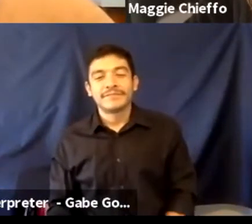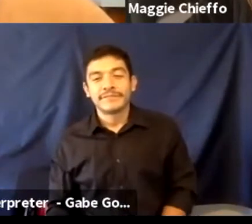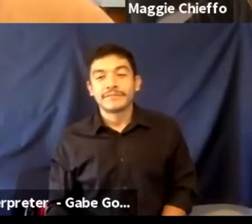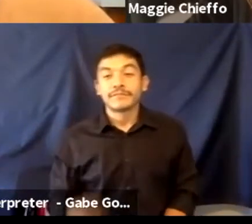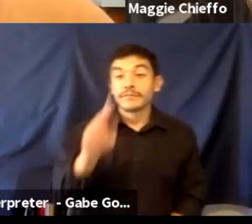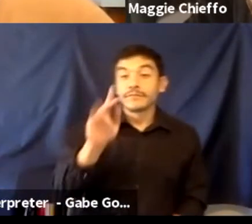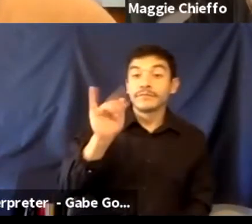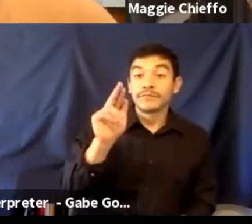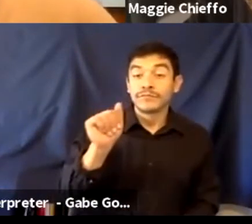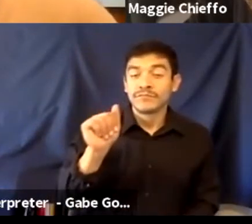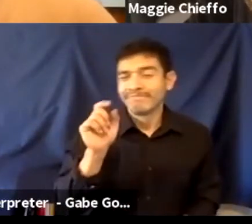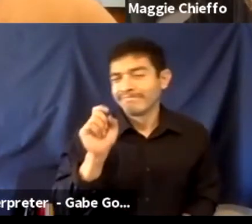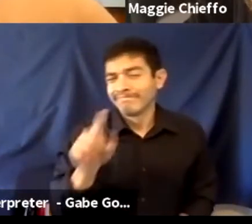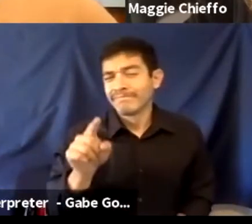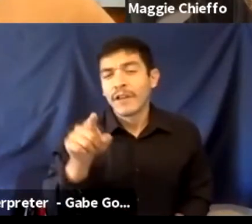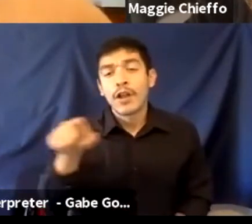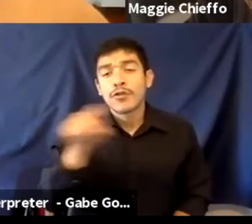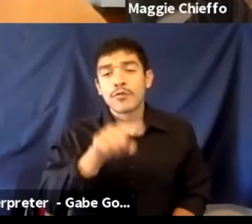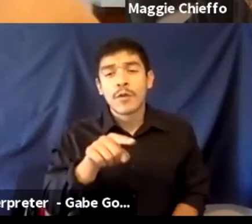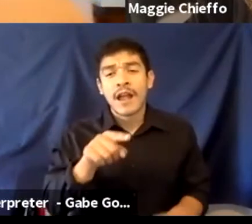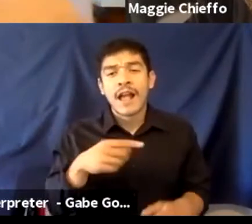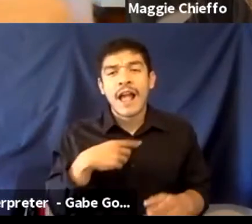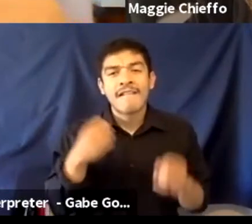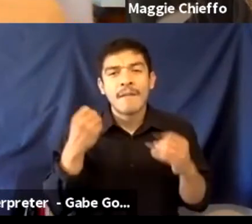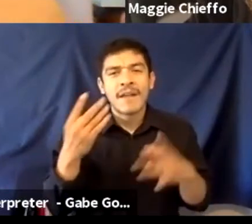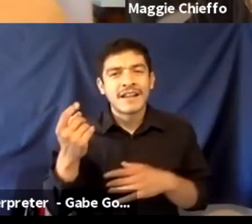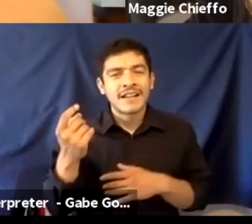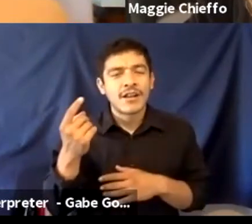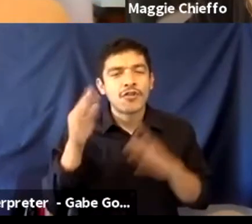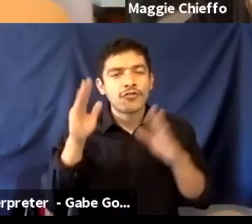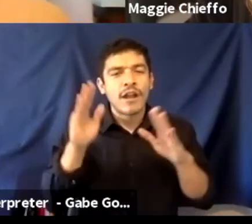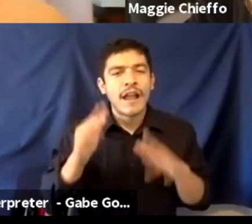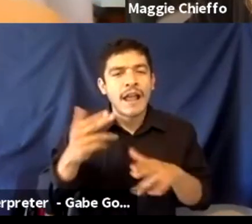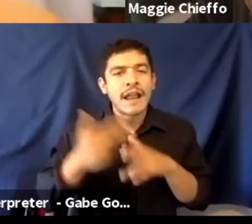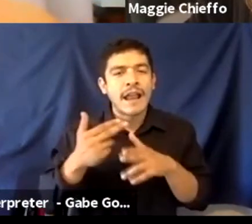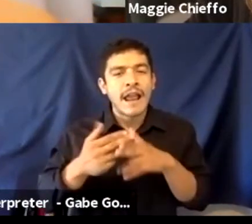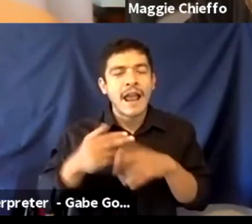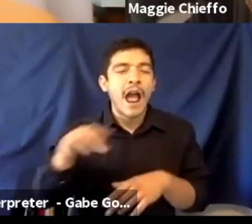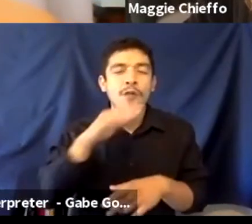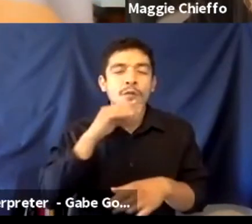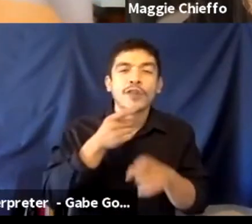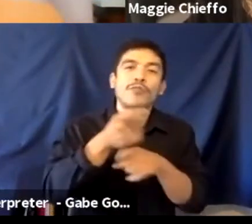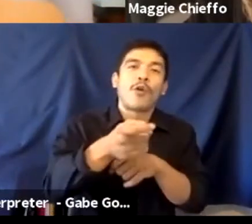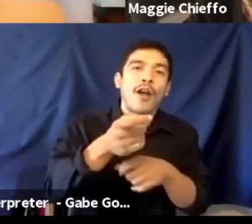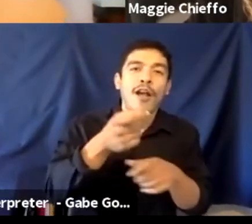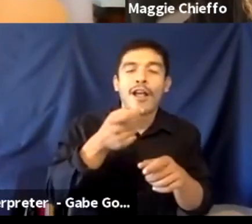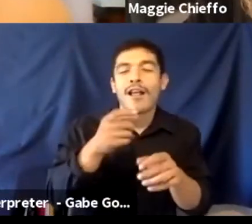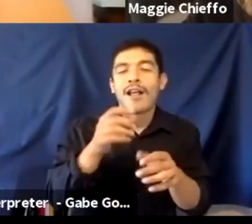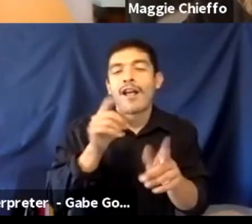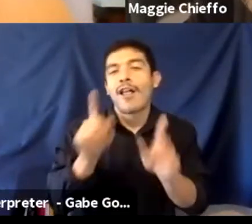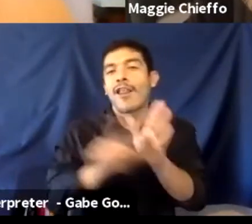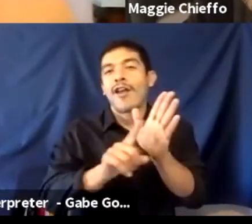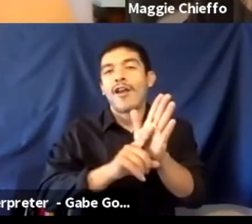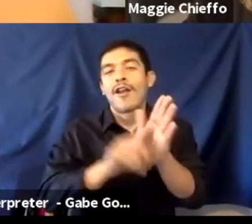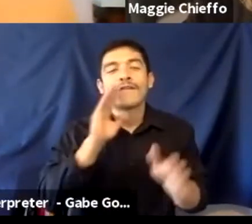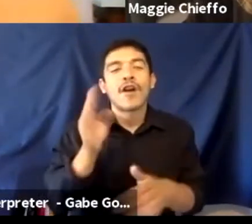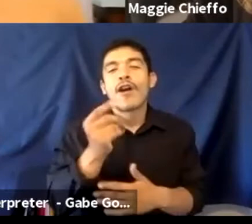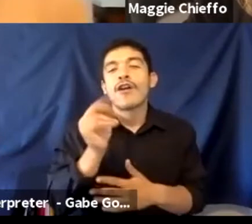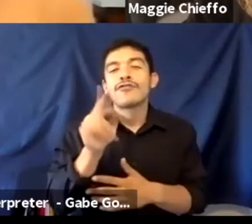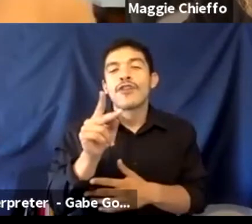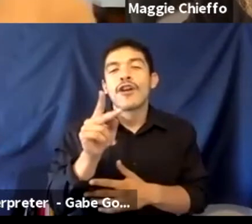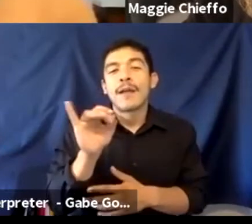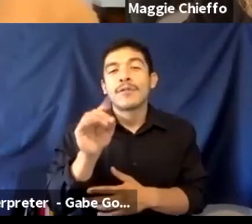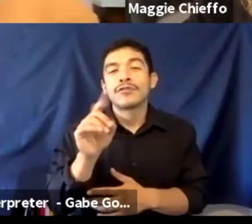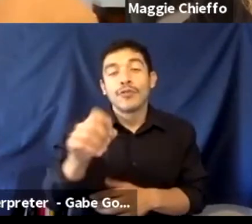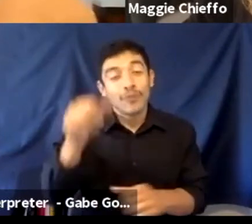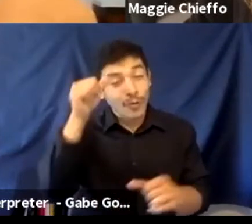Kiarra, you guys came up with some great names for I won't spoil alert, but for our shark episode. Do you remember